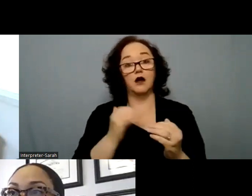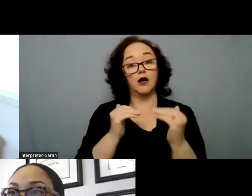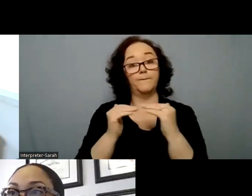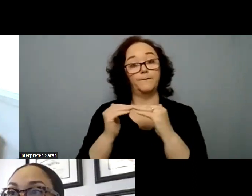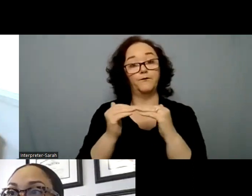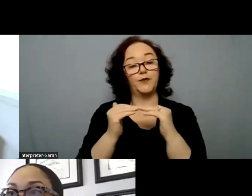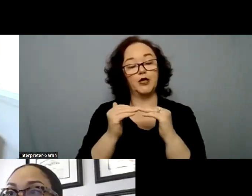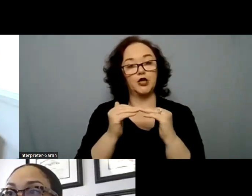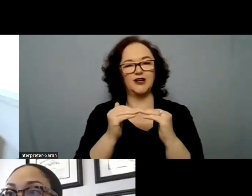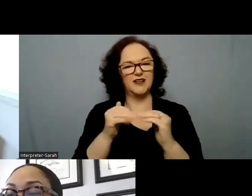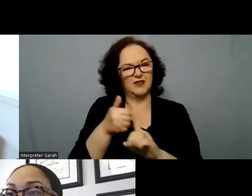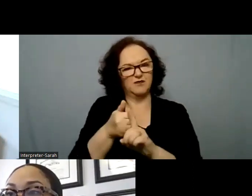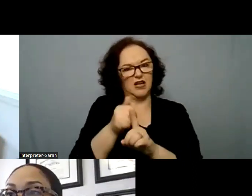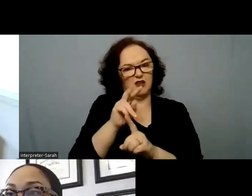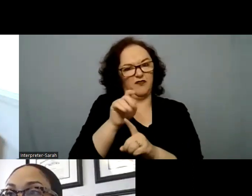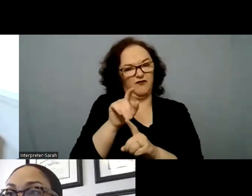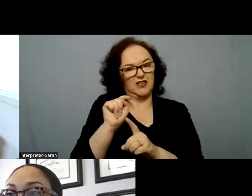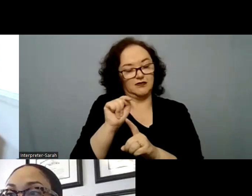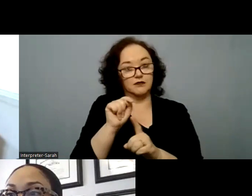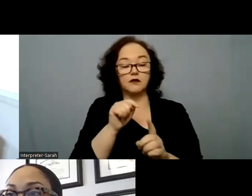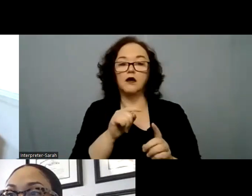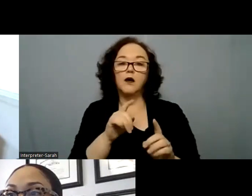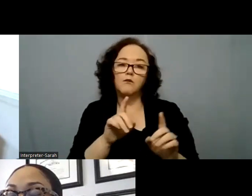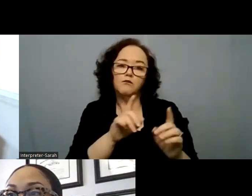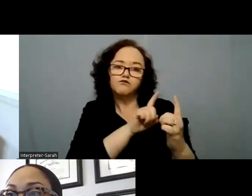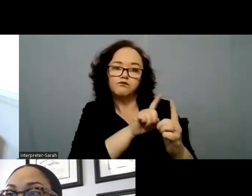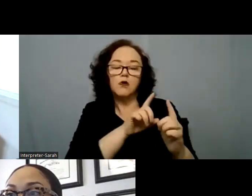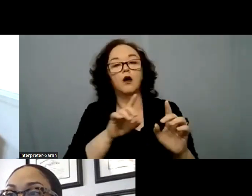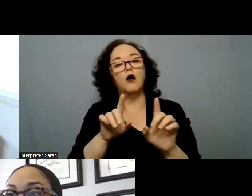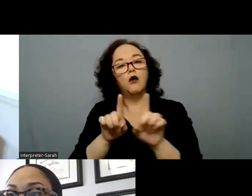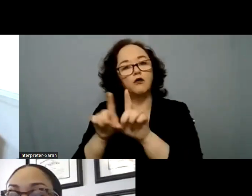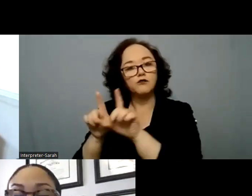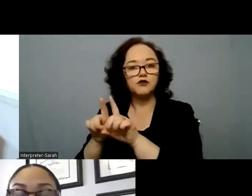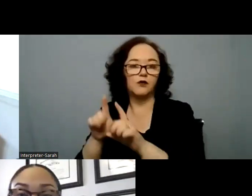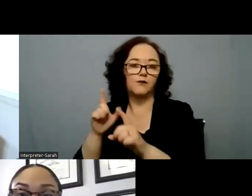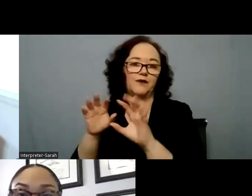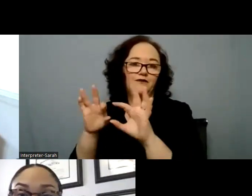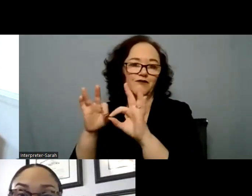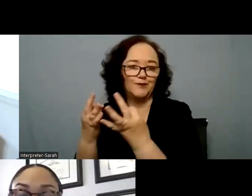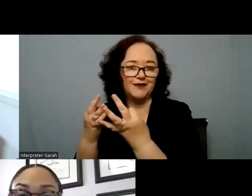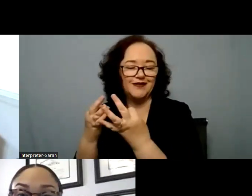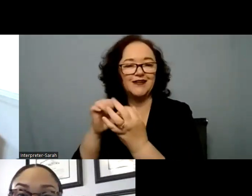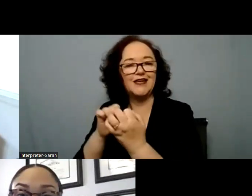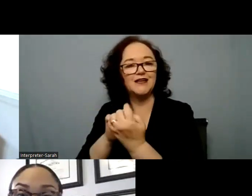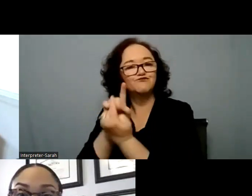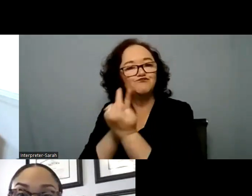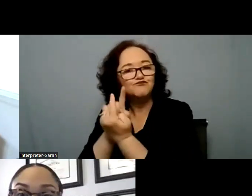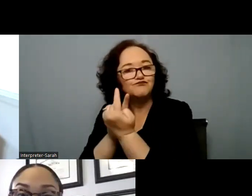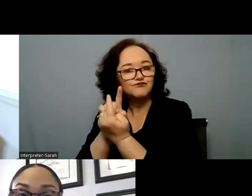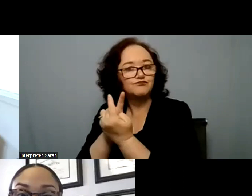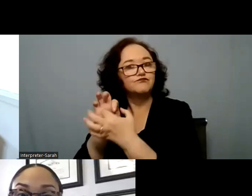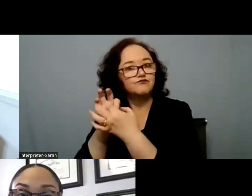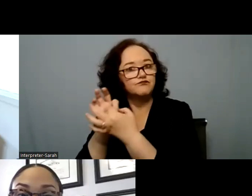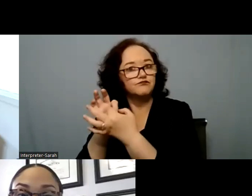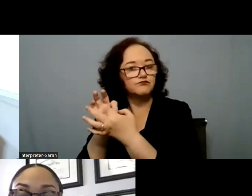veteran themselves, they may be a family member of a veteran that may connect one-on-one with that individual. That is so